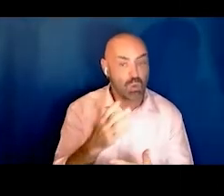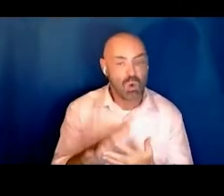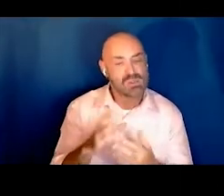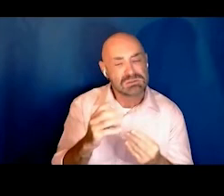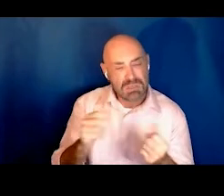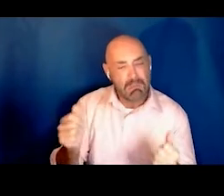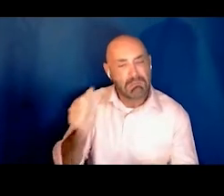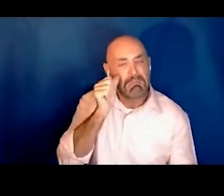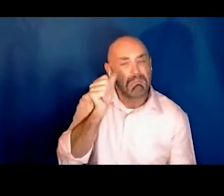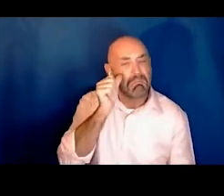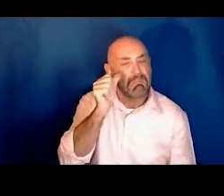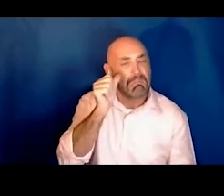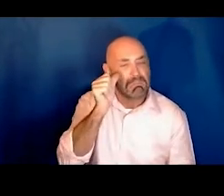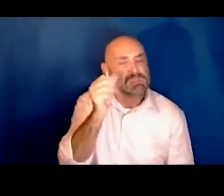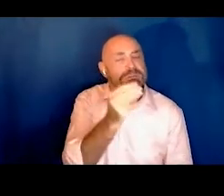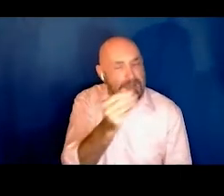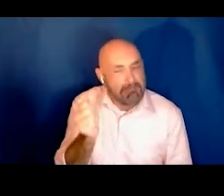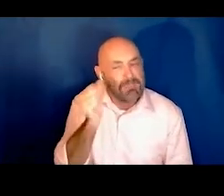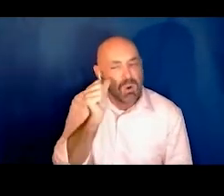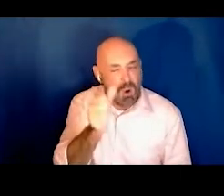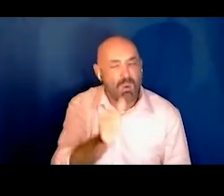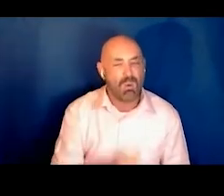awareness.